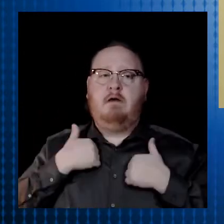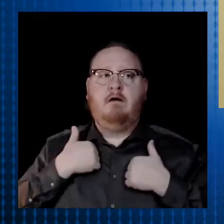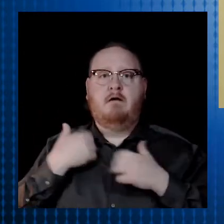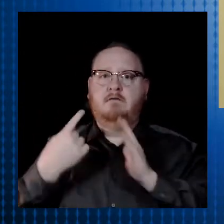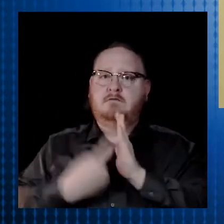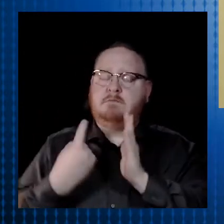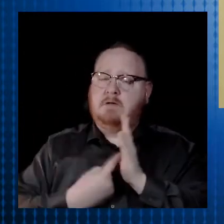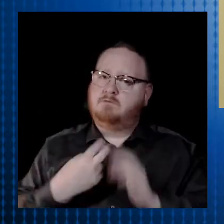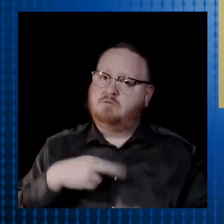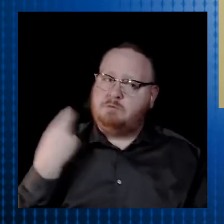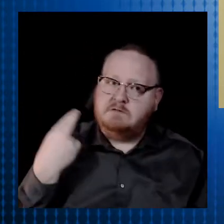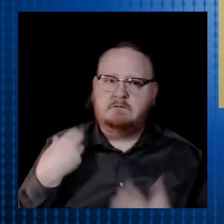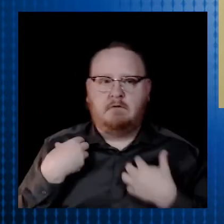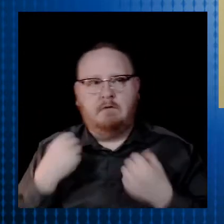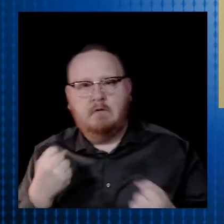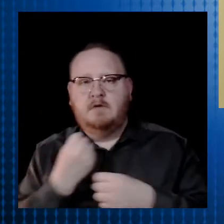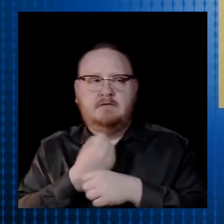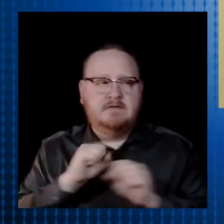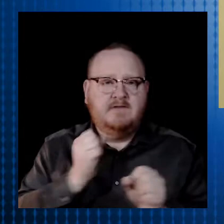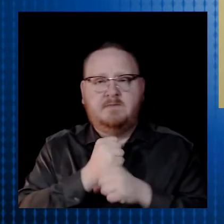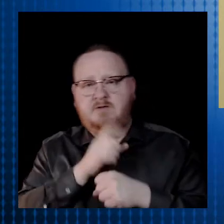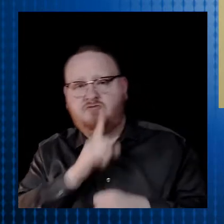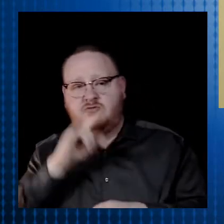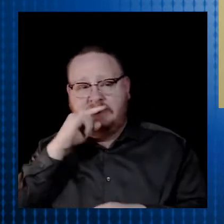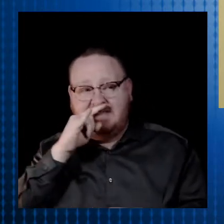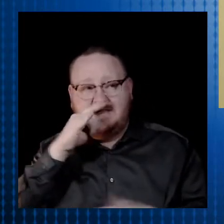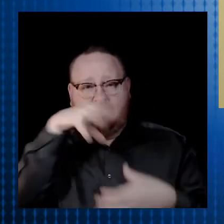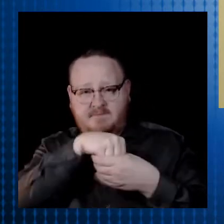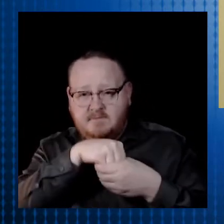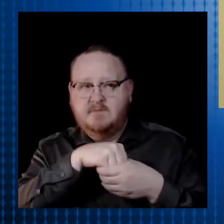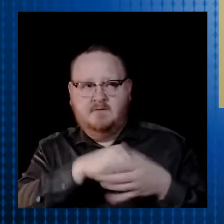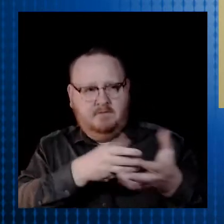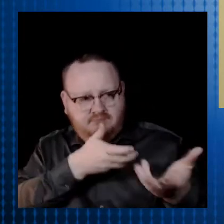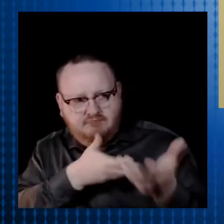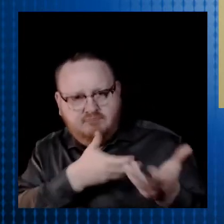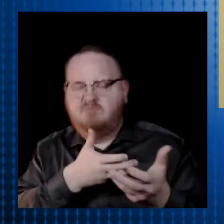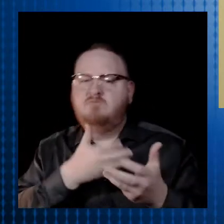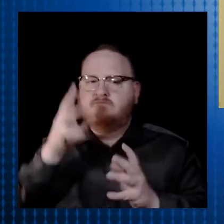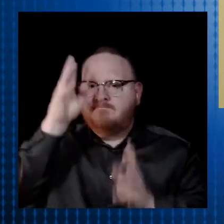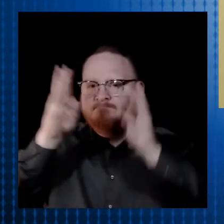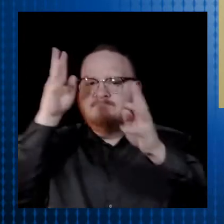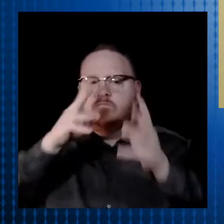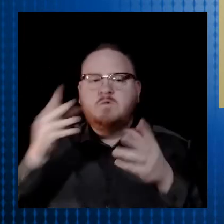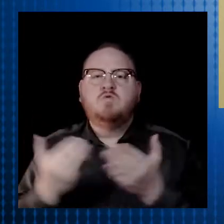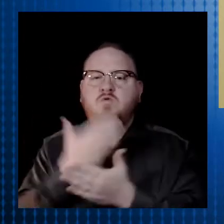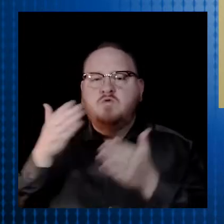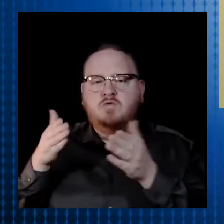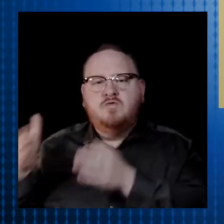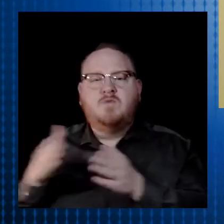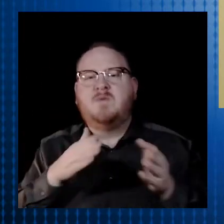trying to find those kids and keep them engaged and come up with new ways to present your